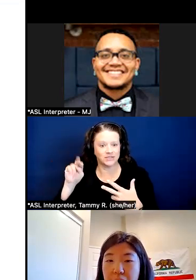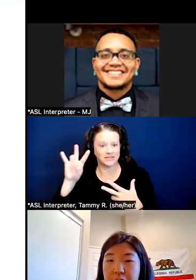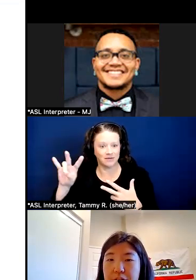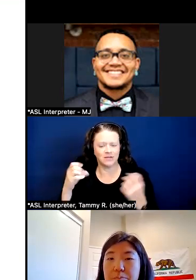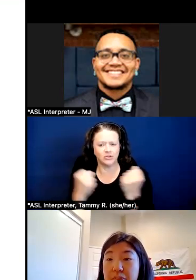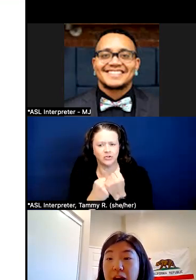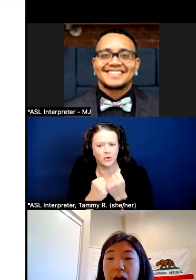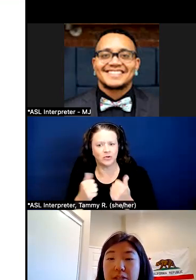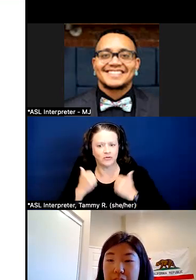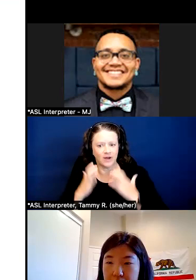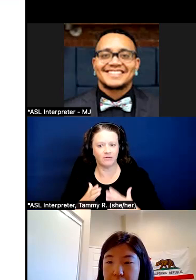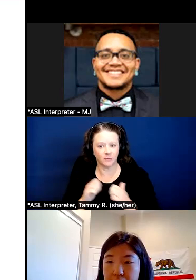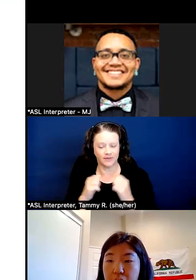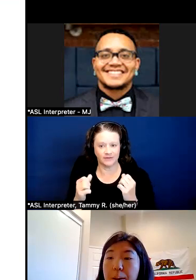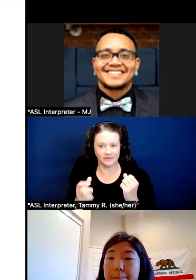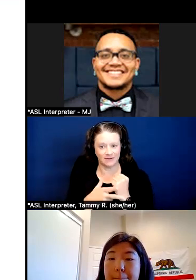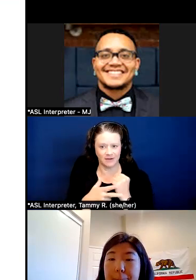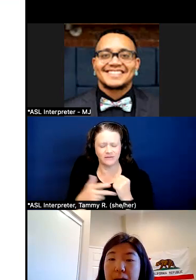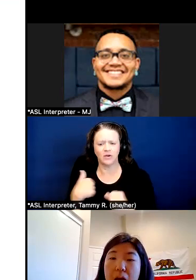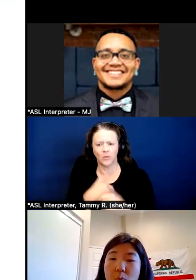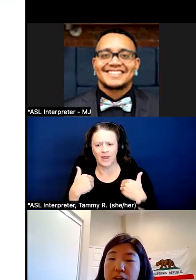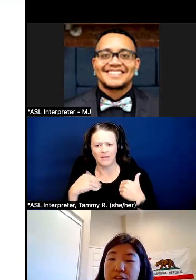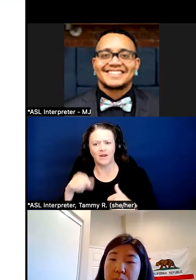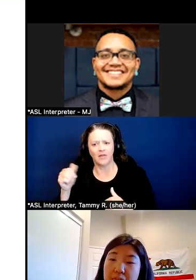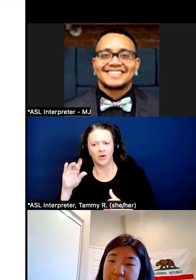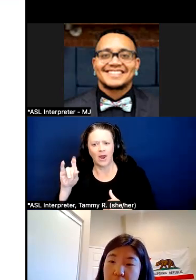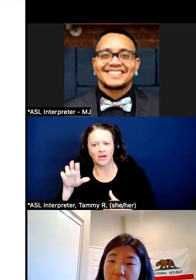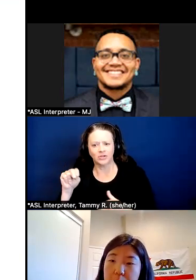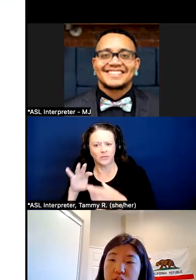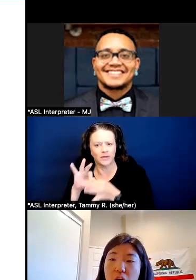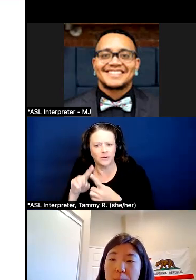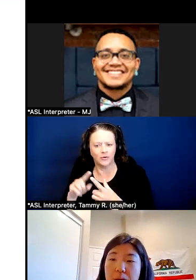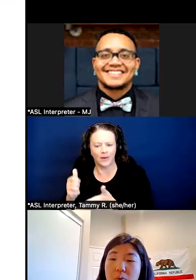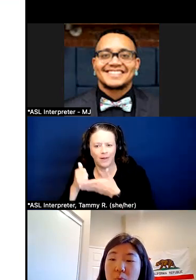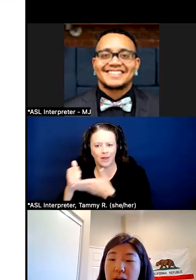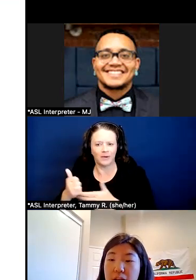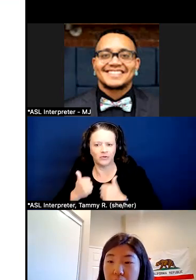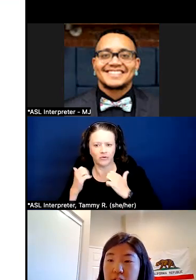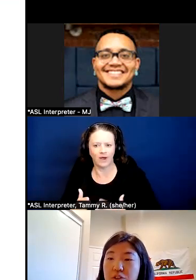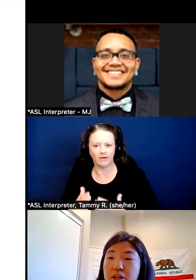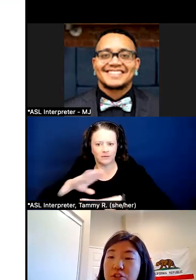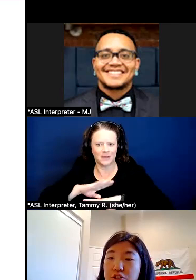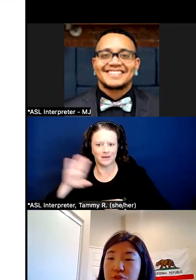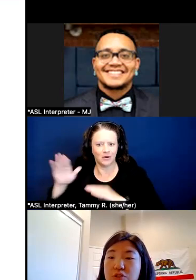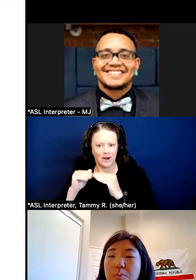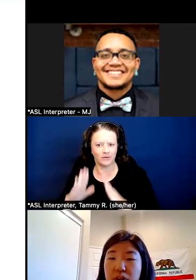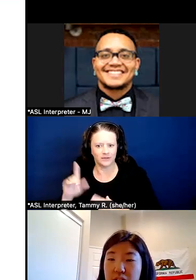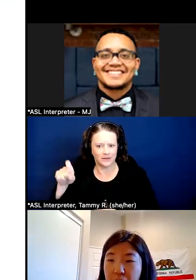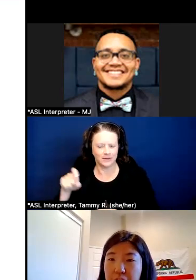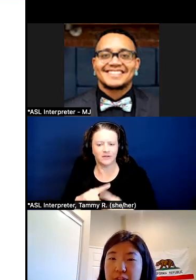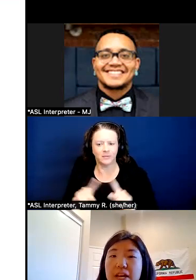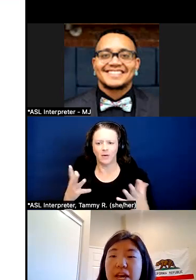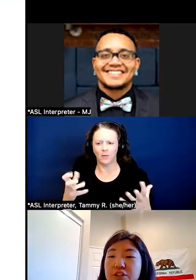helping survivors meet their housing needs, but I wanted to spend this time to talk about what else you can do to